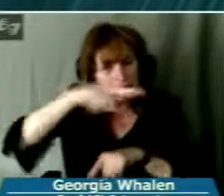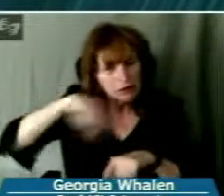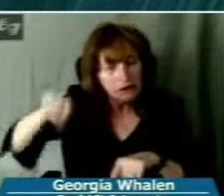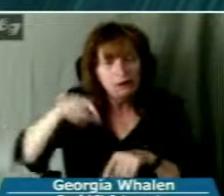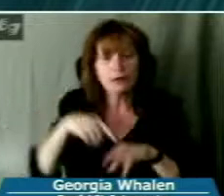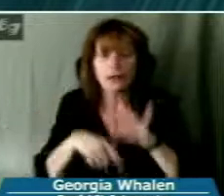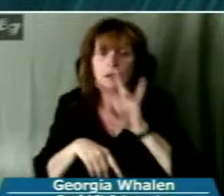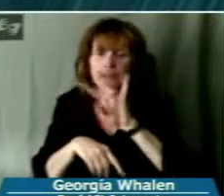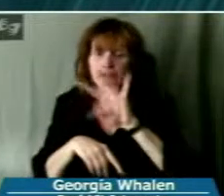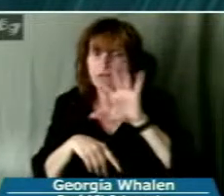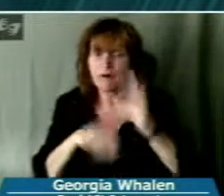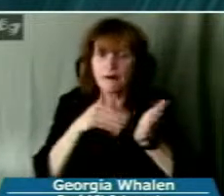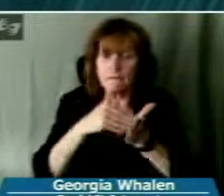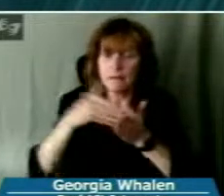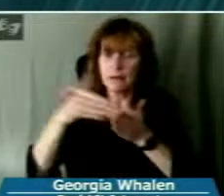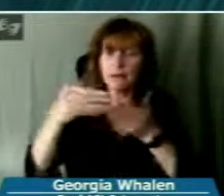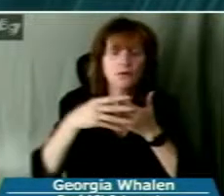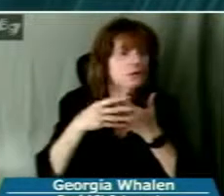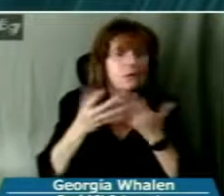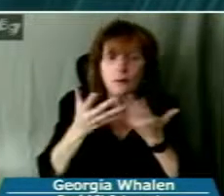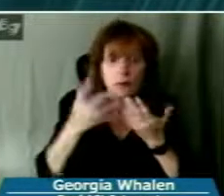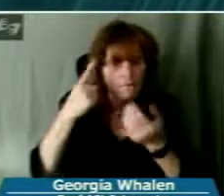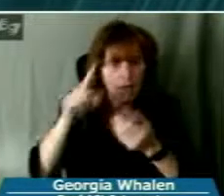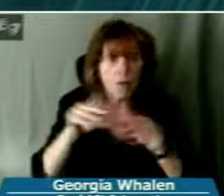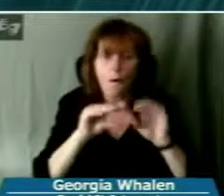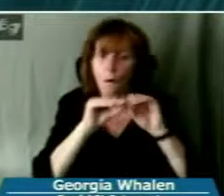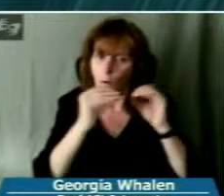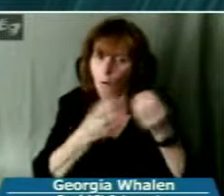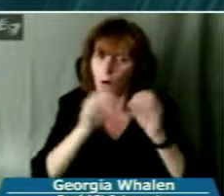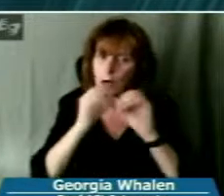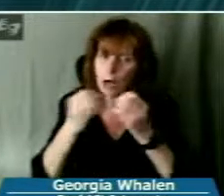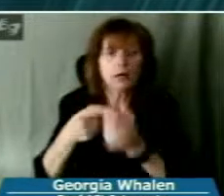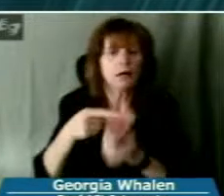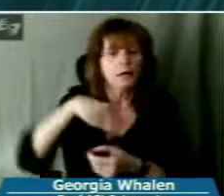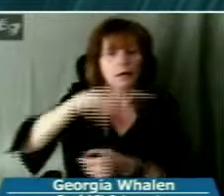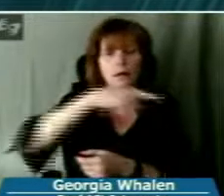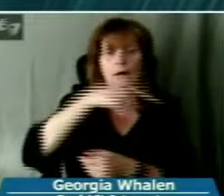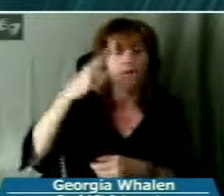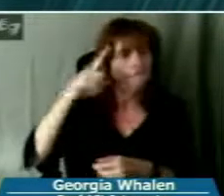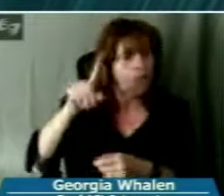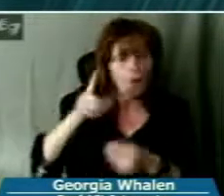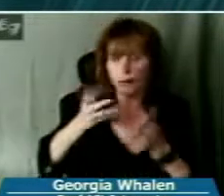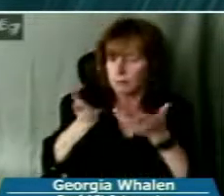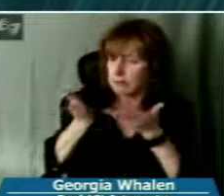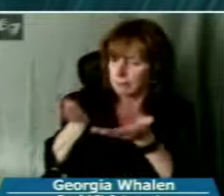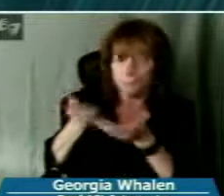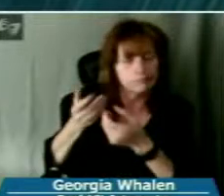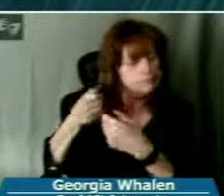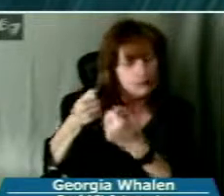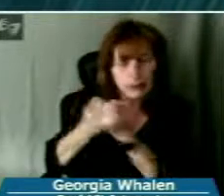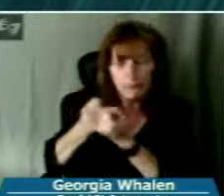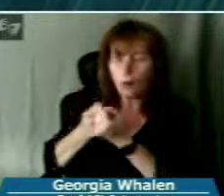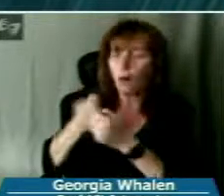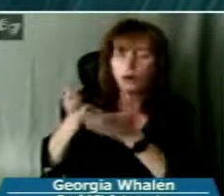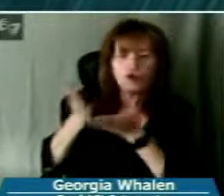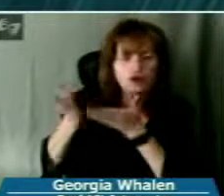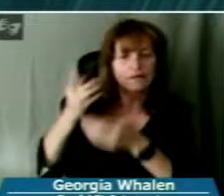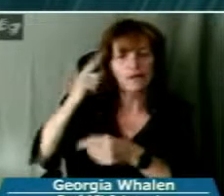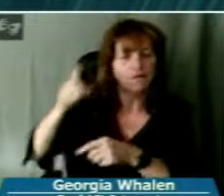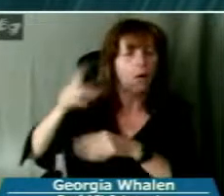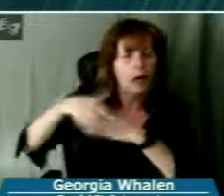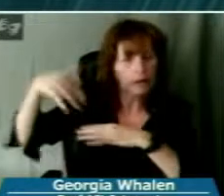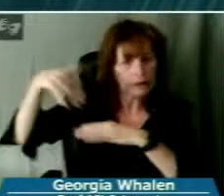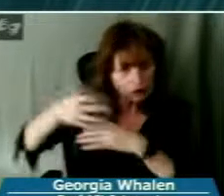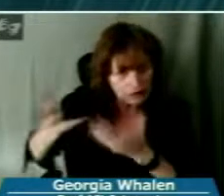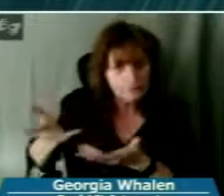Indigenous organizations that provide services to Indigenous people living in urban centers and off the reserve. So a very